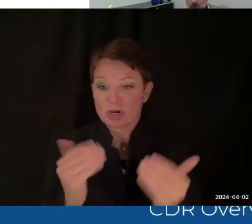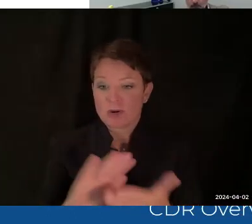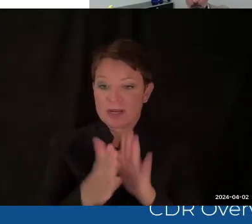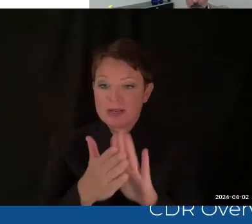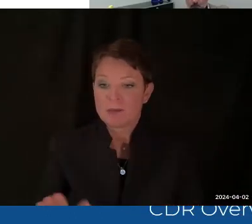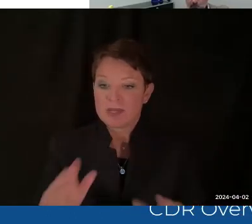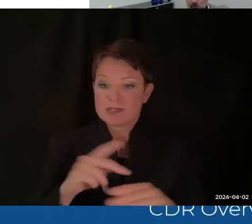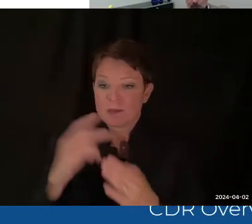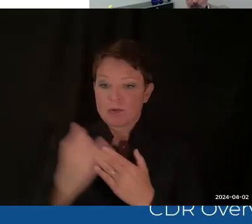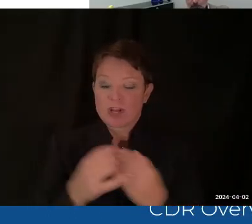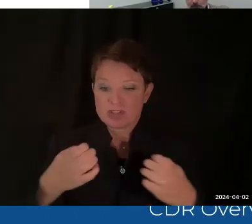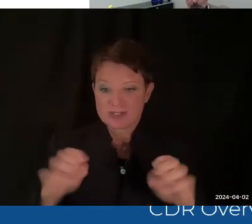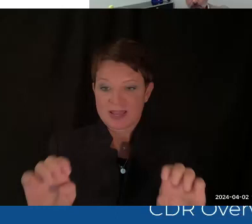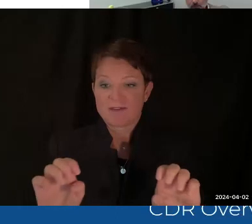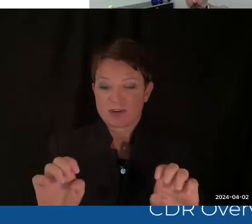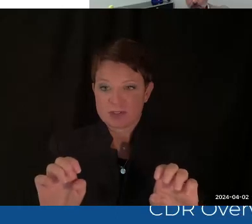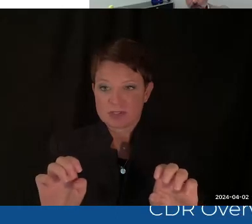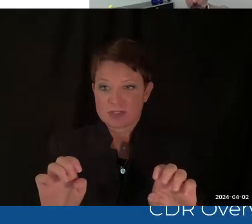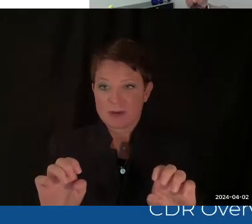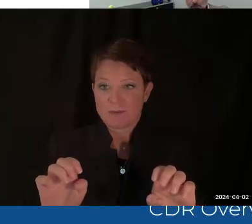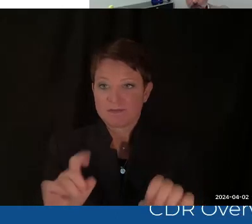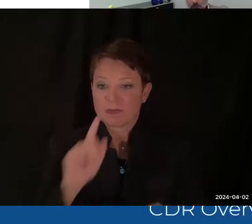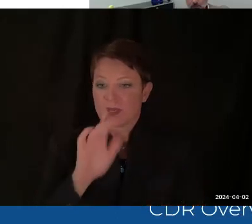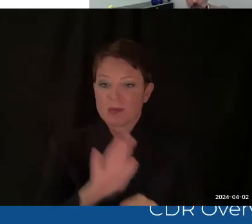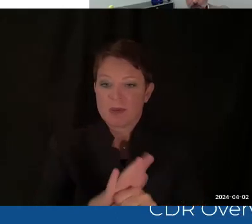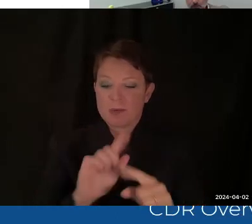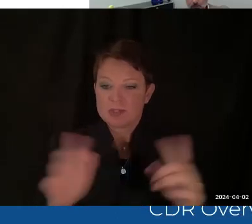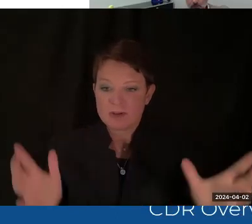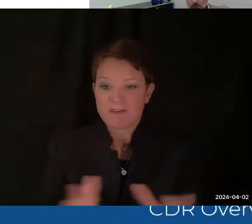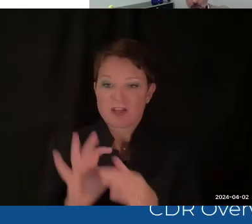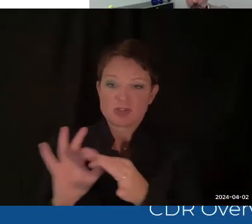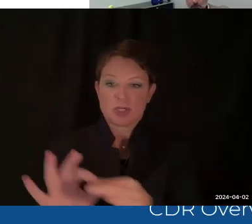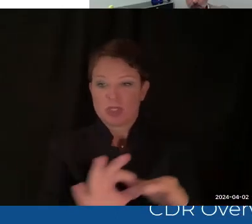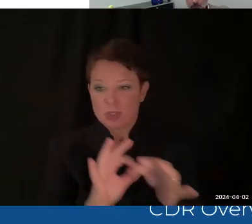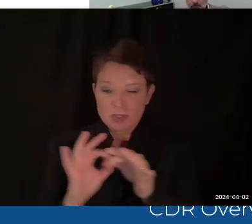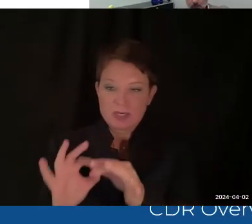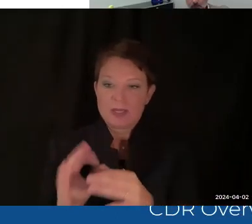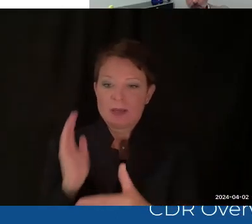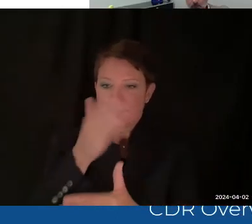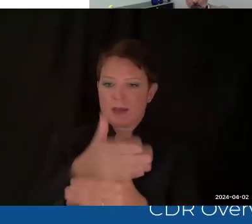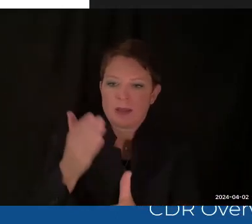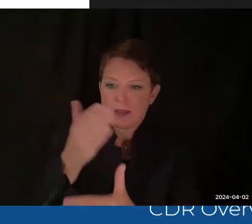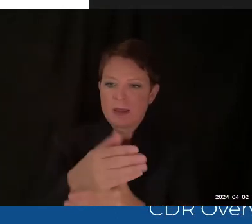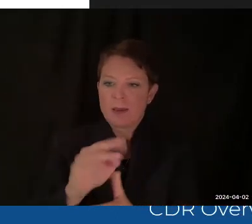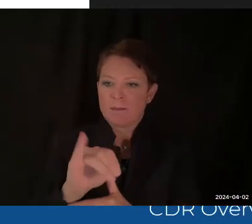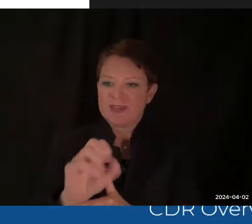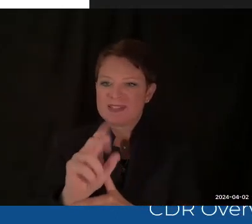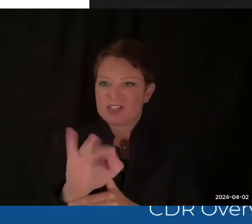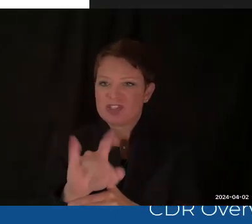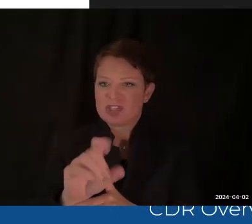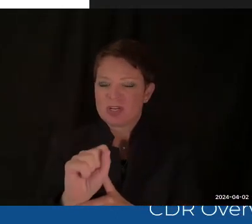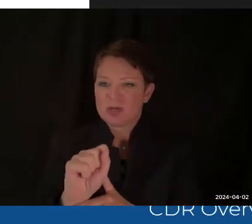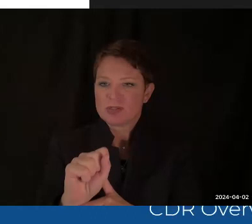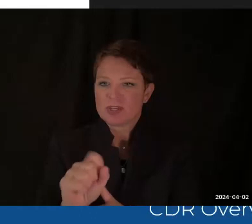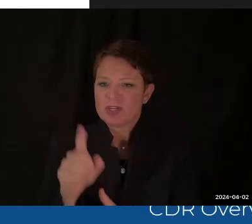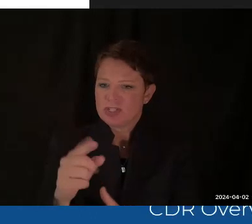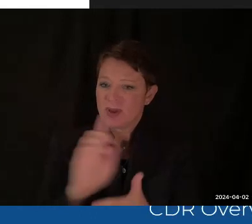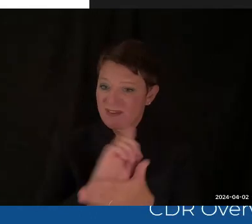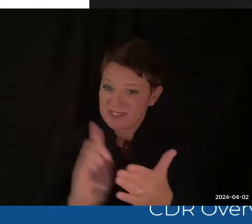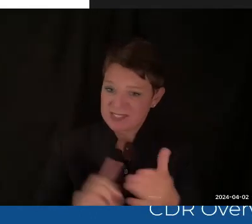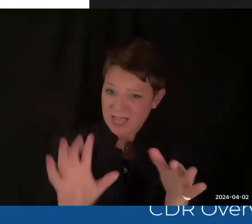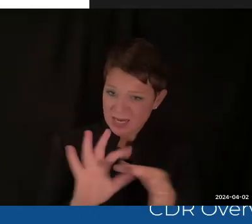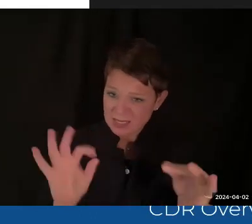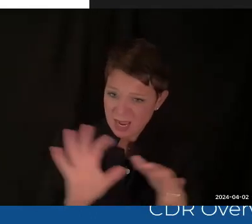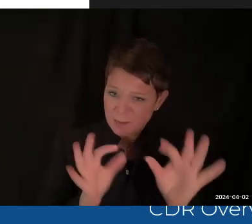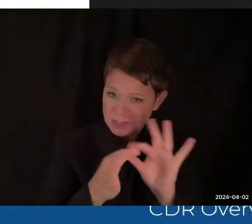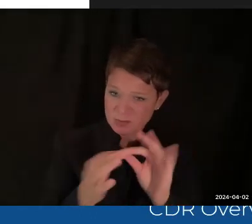project efforts and our commitment to fostering unity and safety? Mr. Shields, do you have design comments